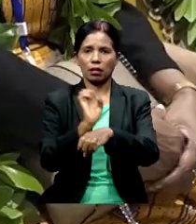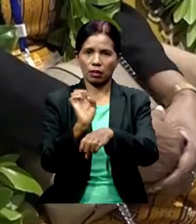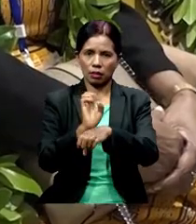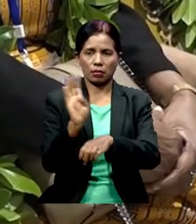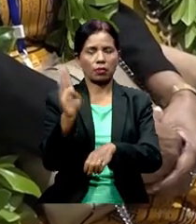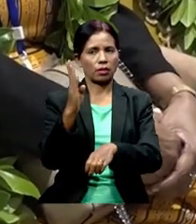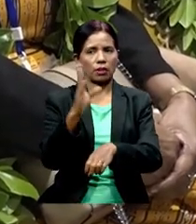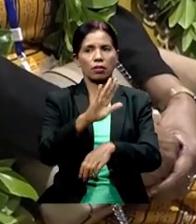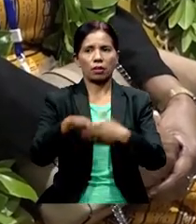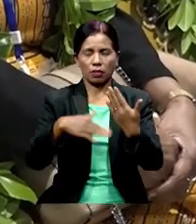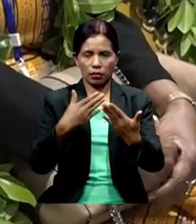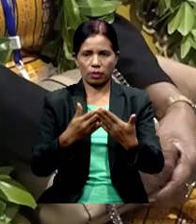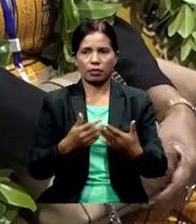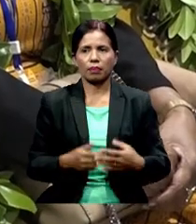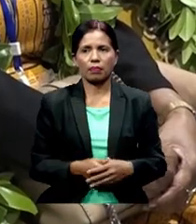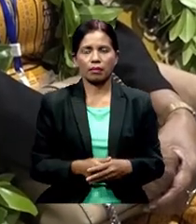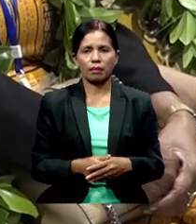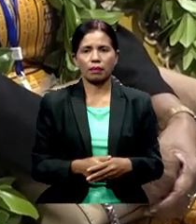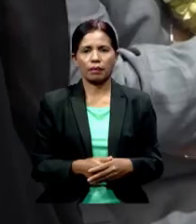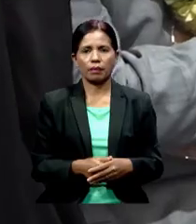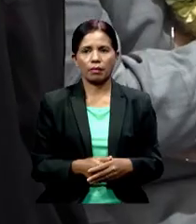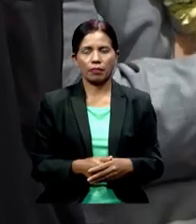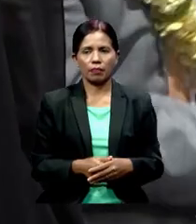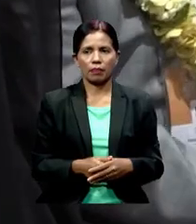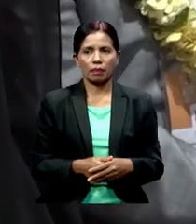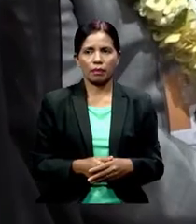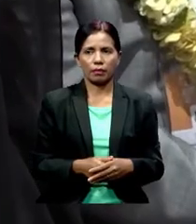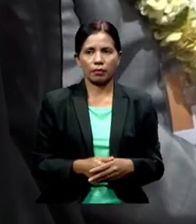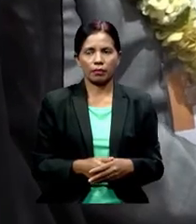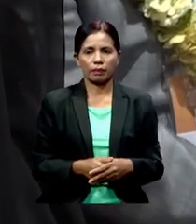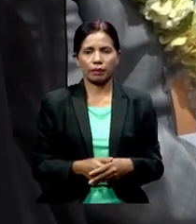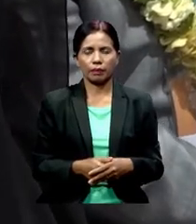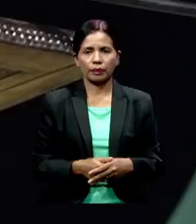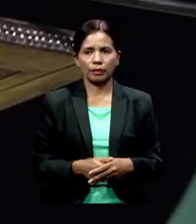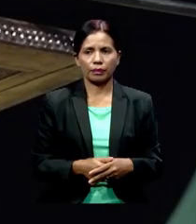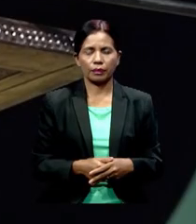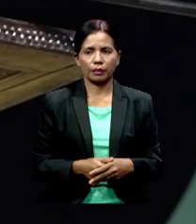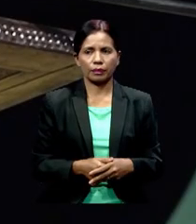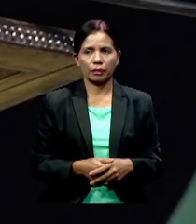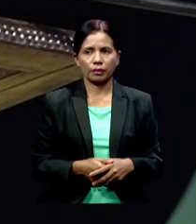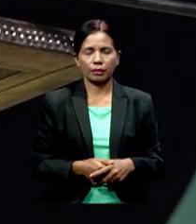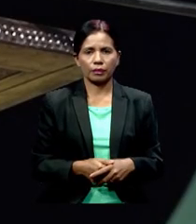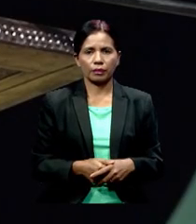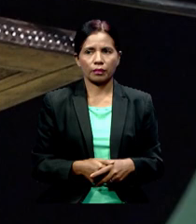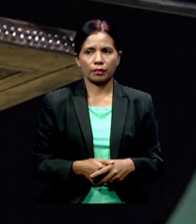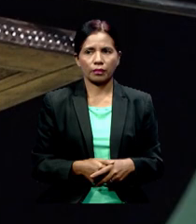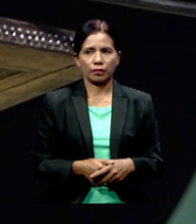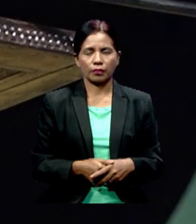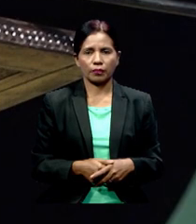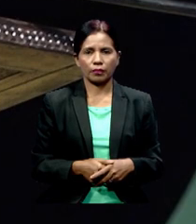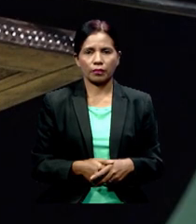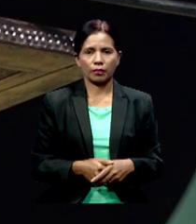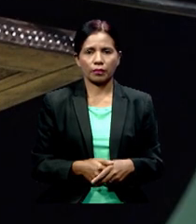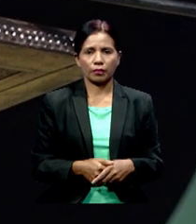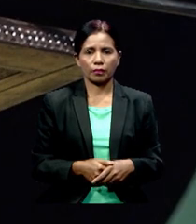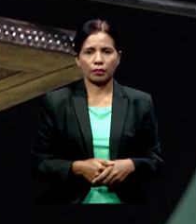courage, foresight, and determination by our forebears in our Pacific way, ensuring no one in the